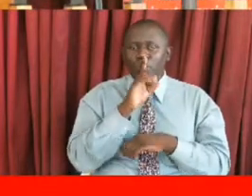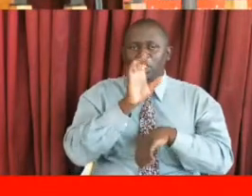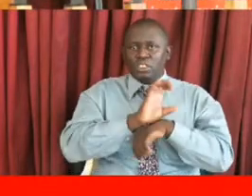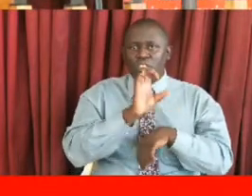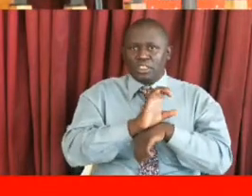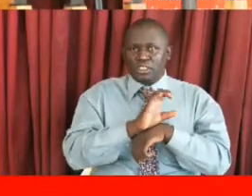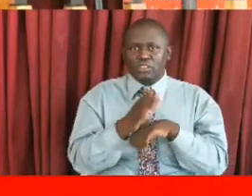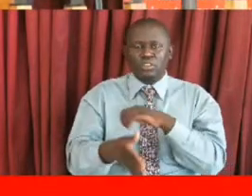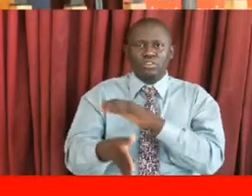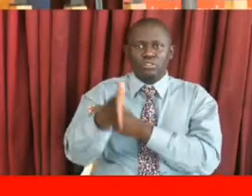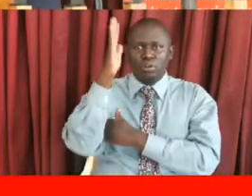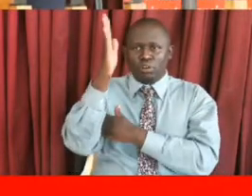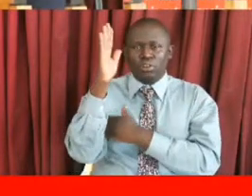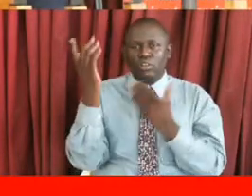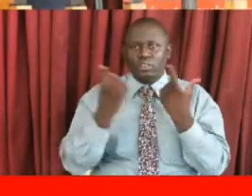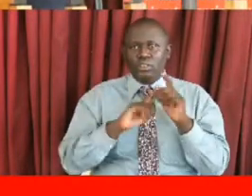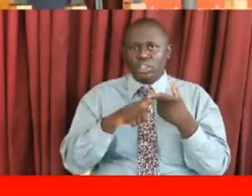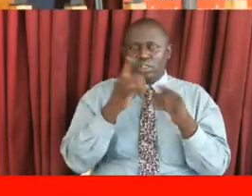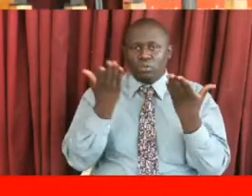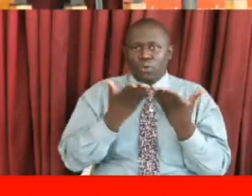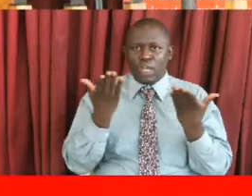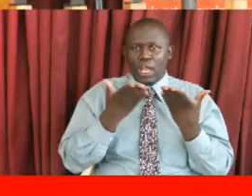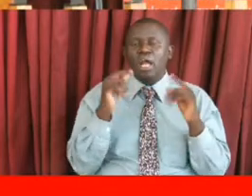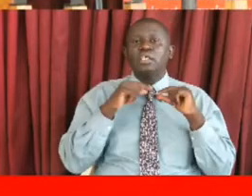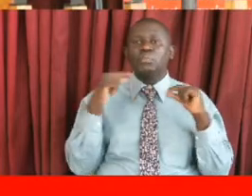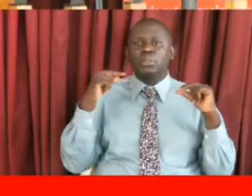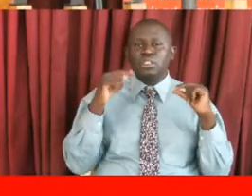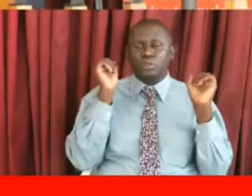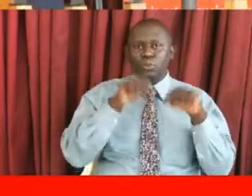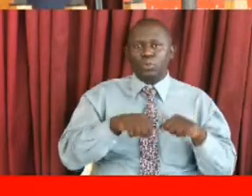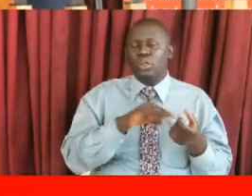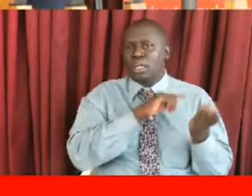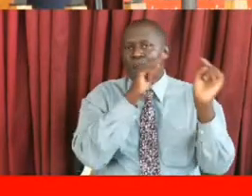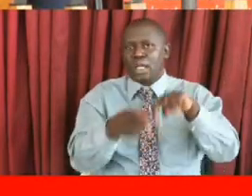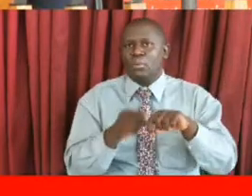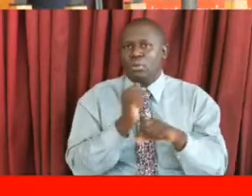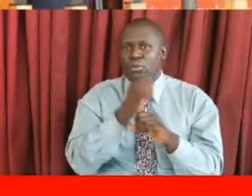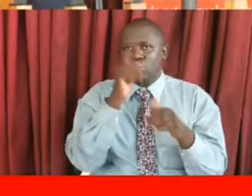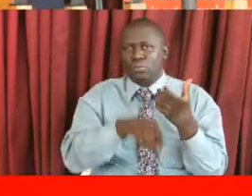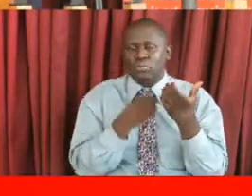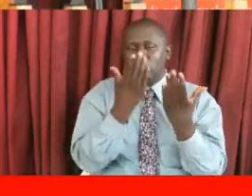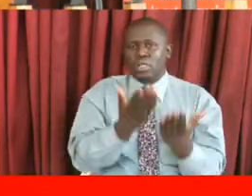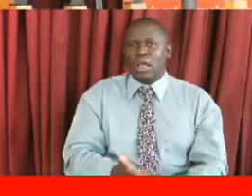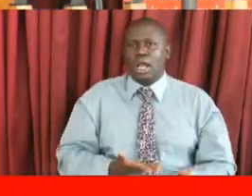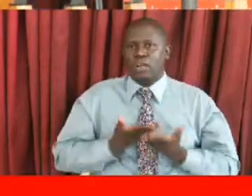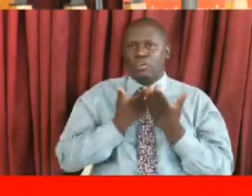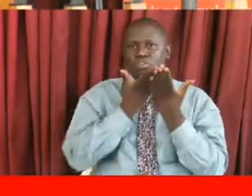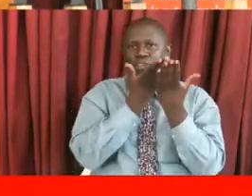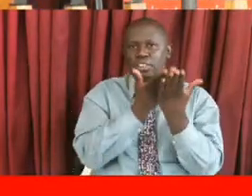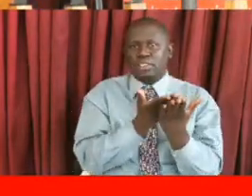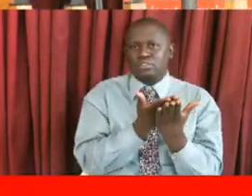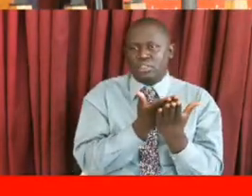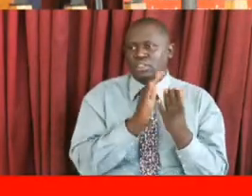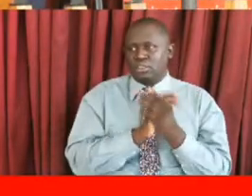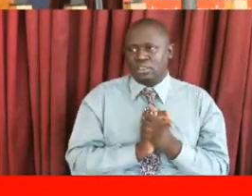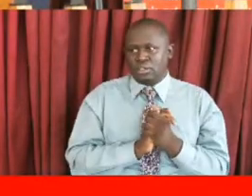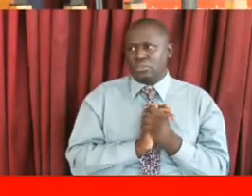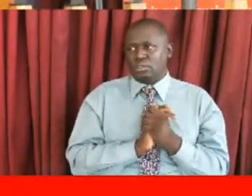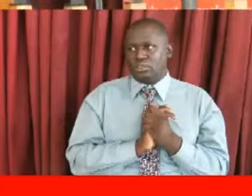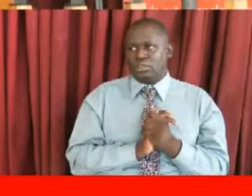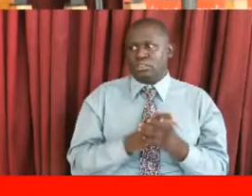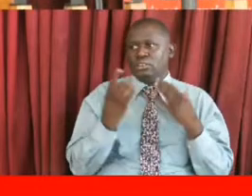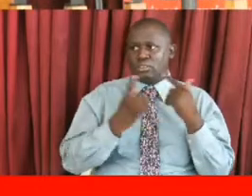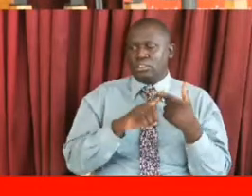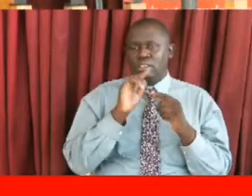wilderness only the priest would come and offer their prayers and they the shoe bre